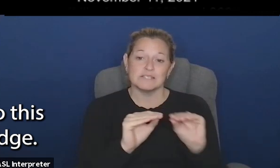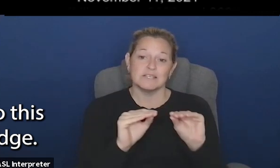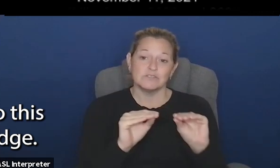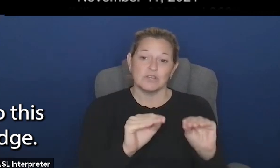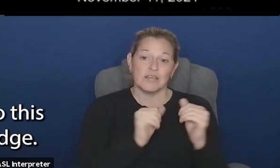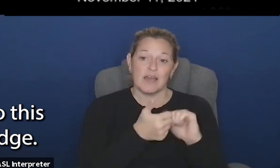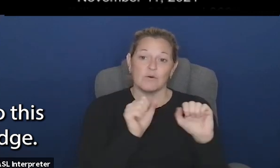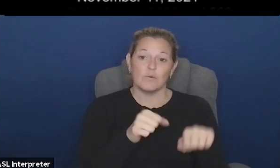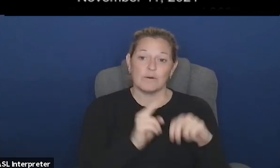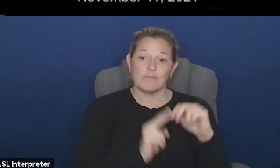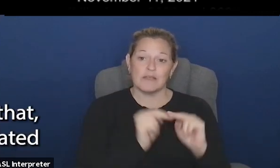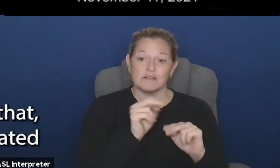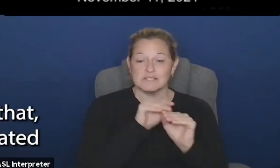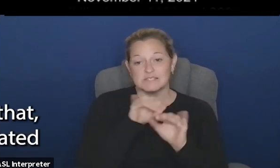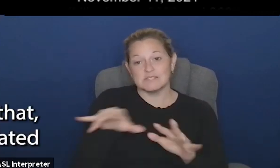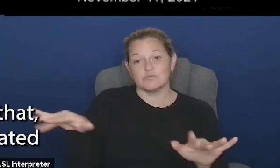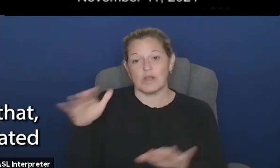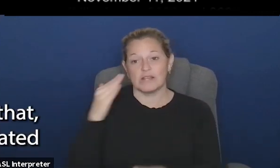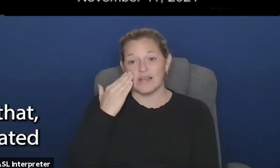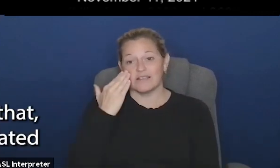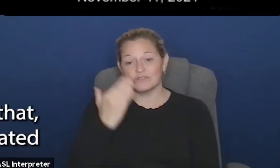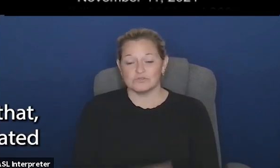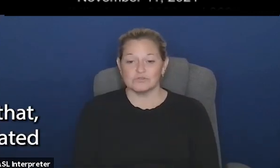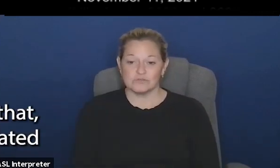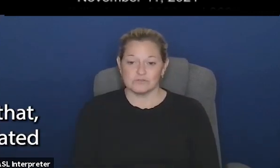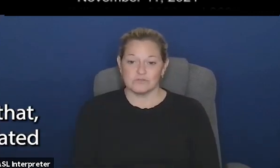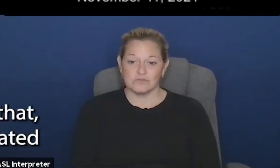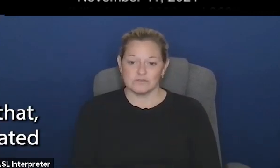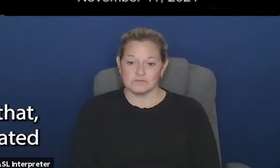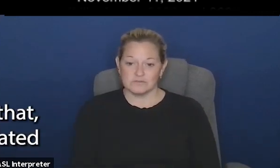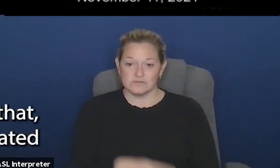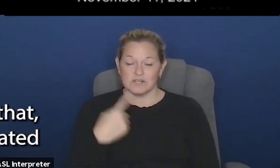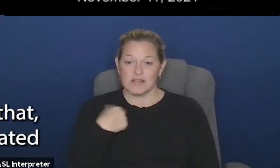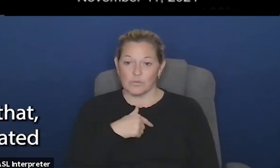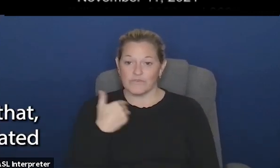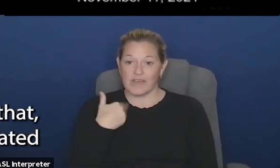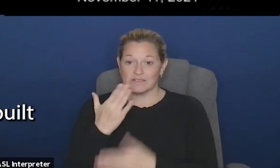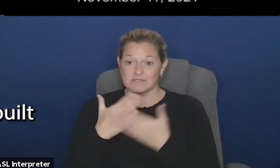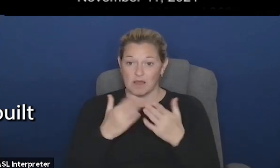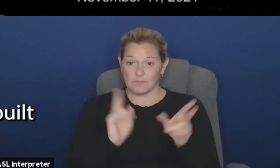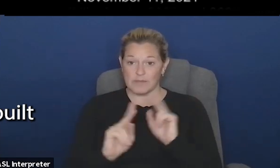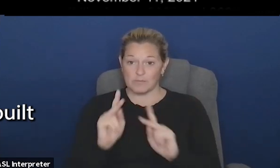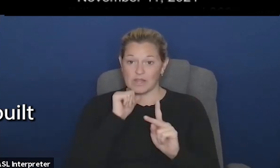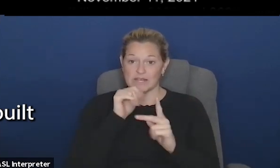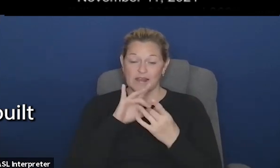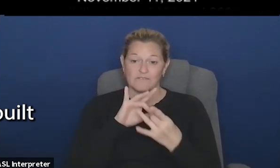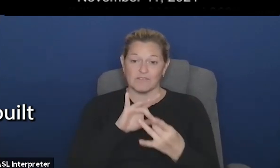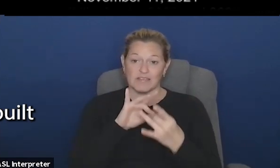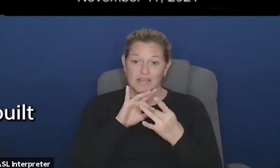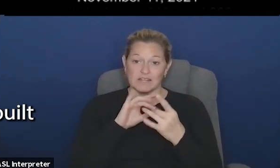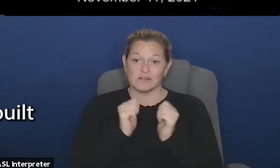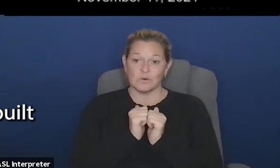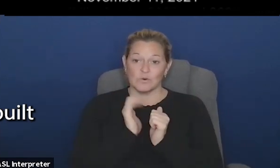spread that knowledge. And also to make one other point on that, we've also had some people not affiliated with our LightSound